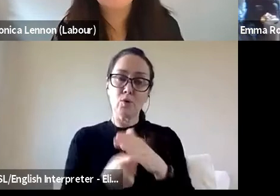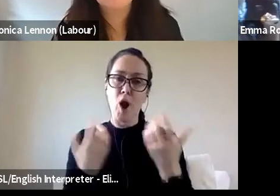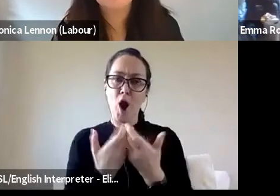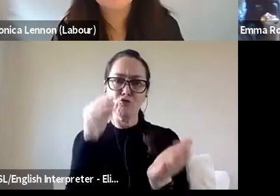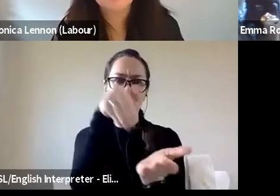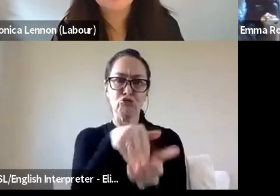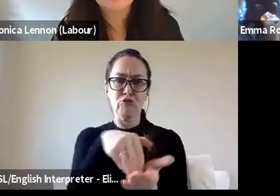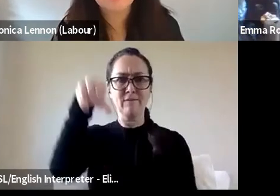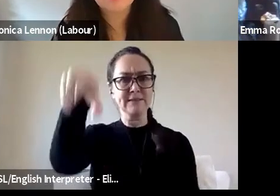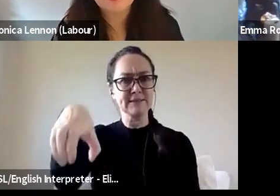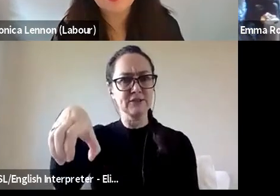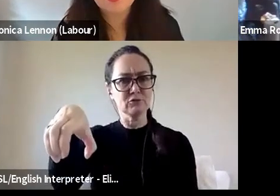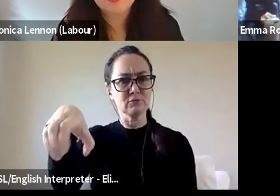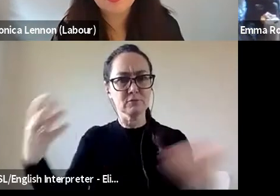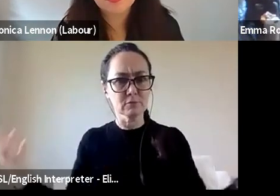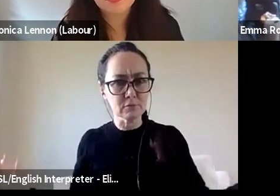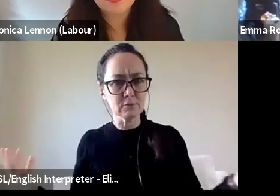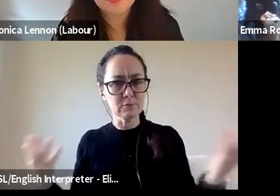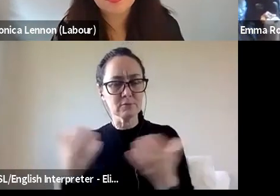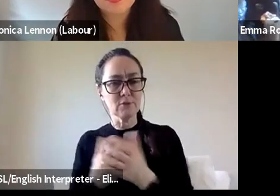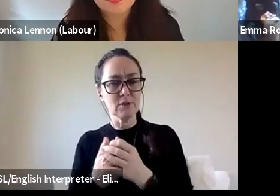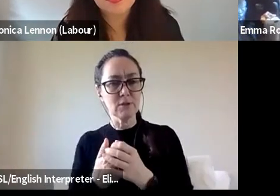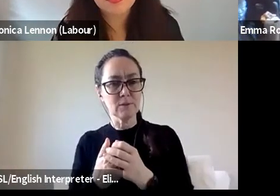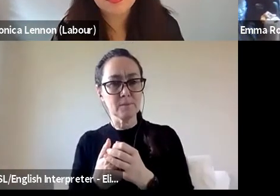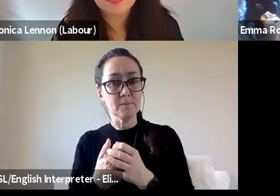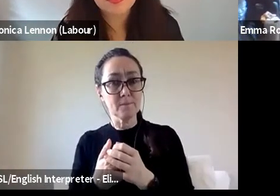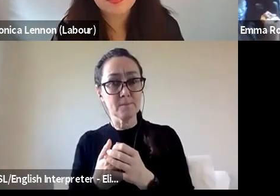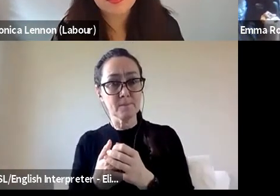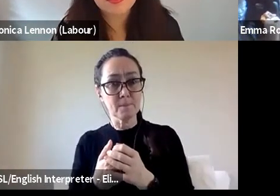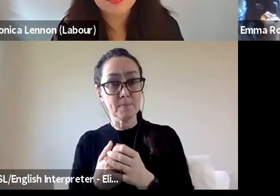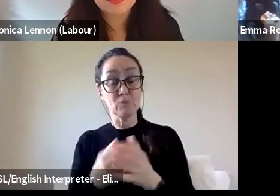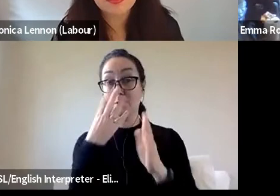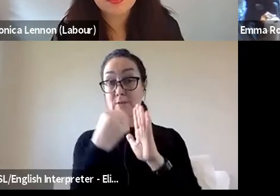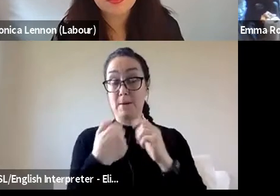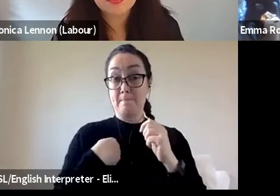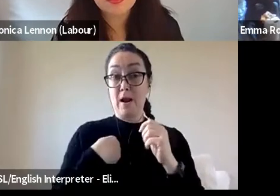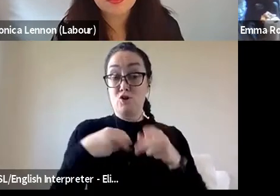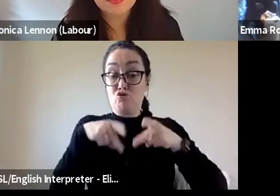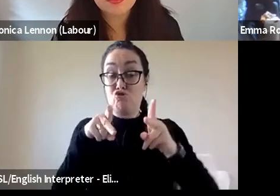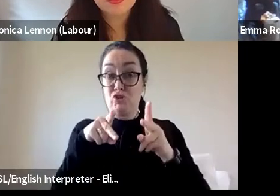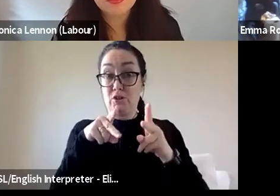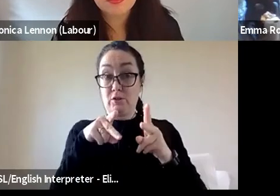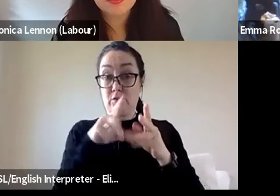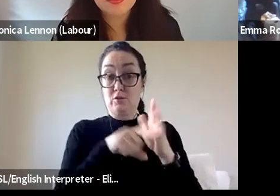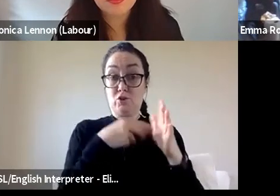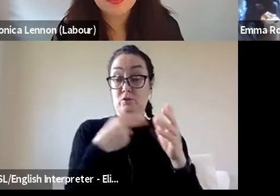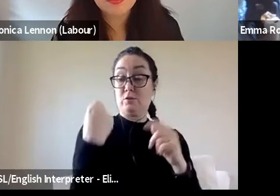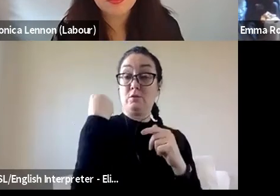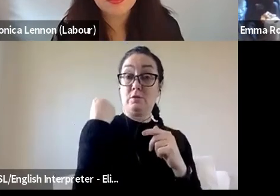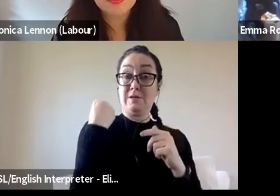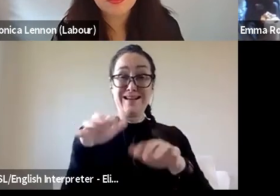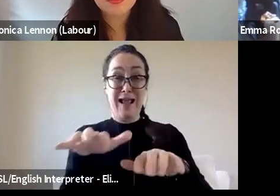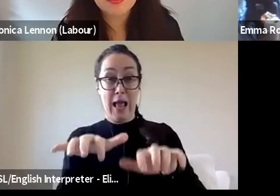in Edinburgh, where I live, my street was not cleared once in regard to ice